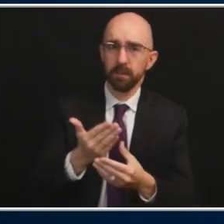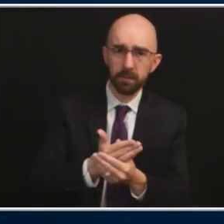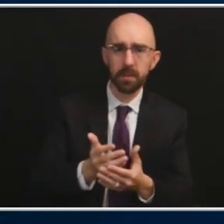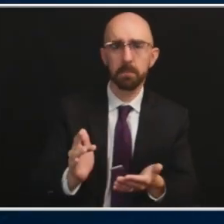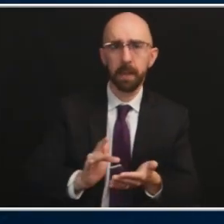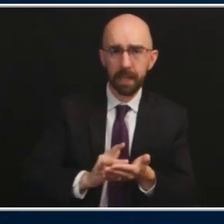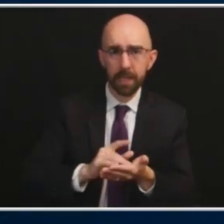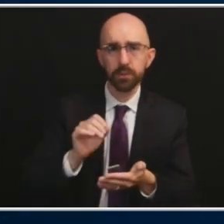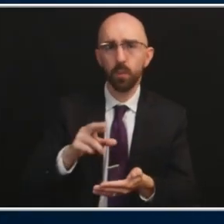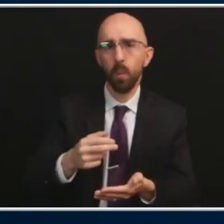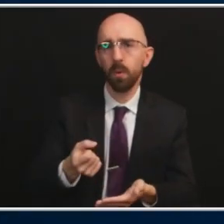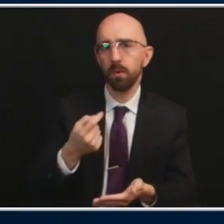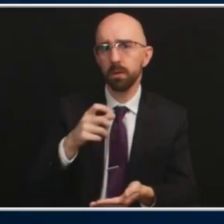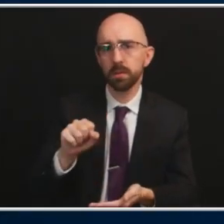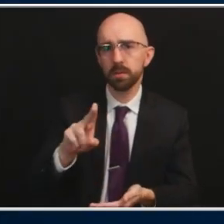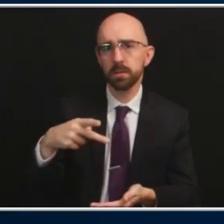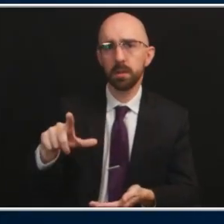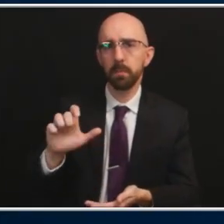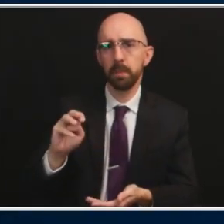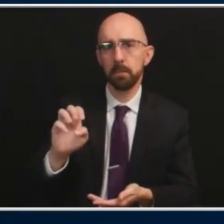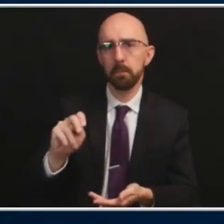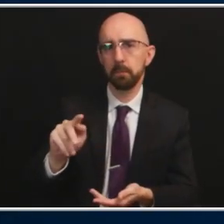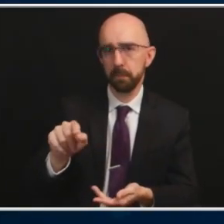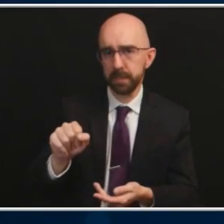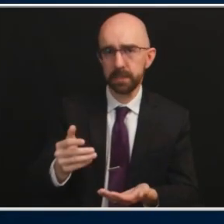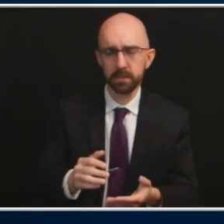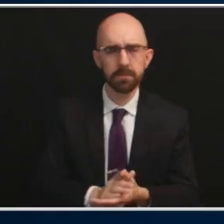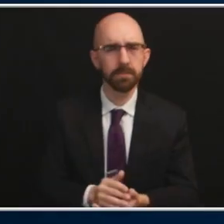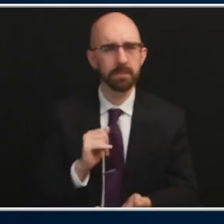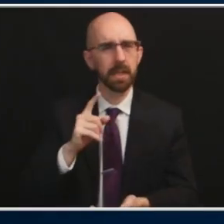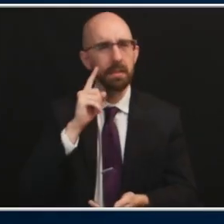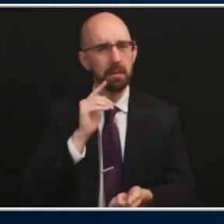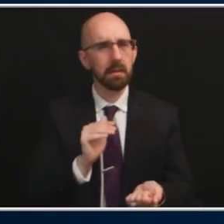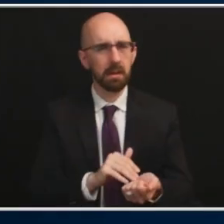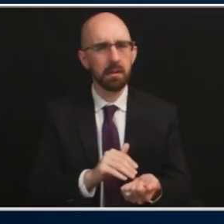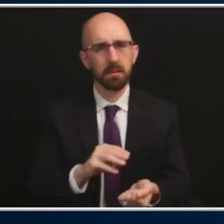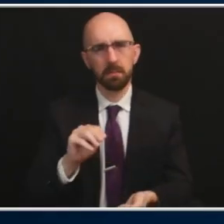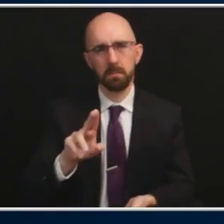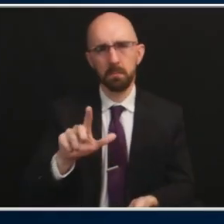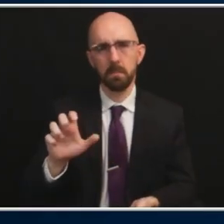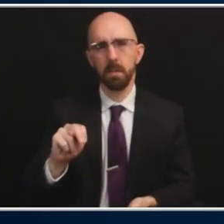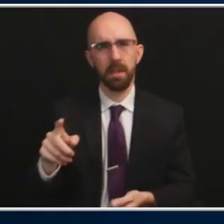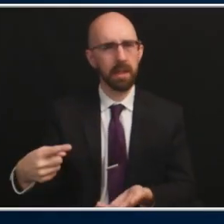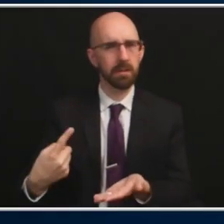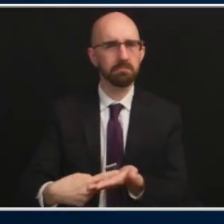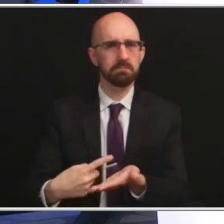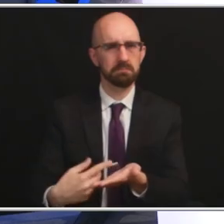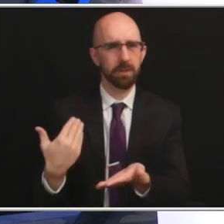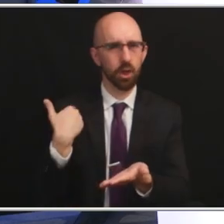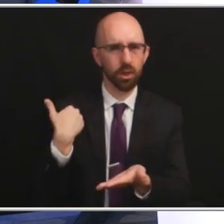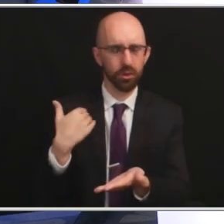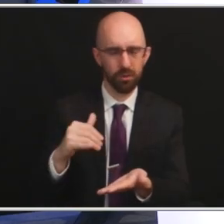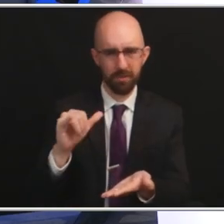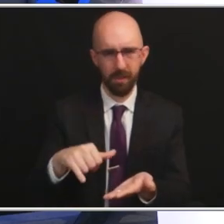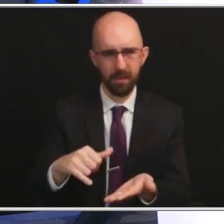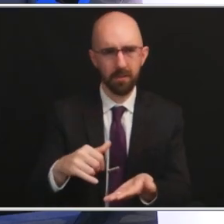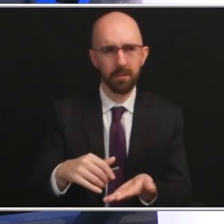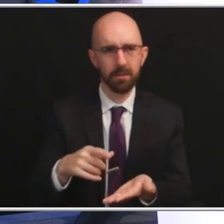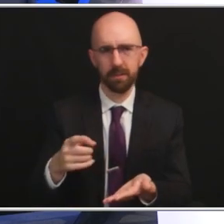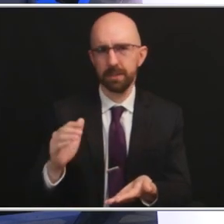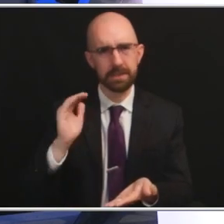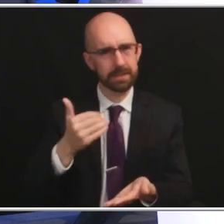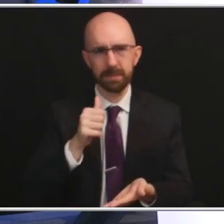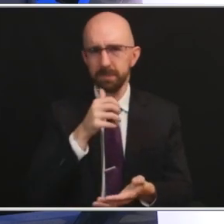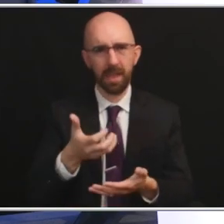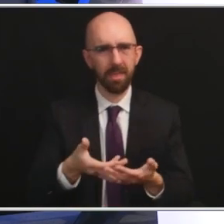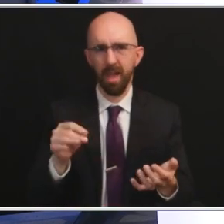other supplements? Yeah, I think Dr. Mullen might have talked about this a little bit earlier, that don't seem to be a lot of